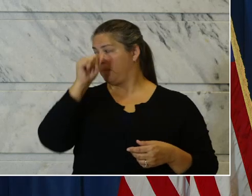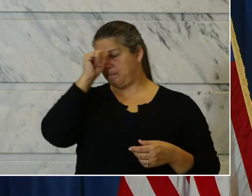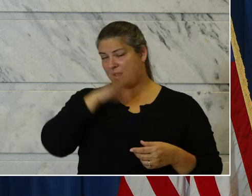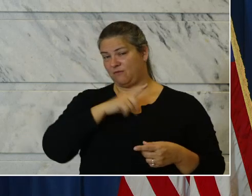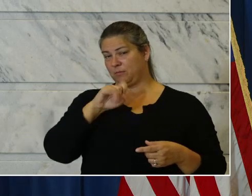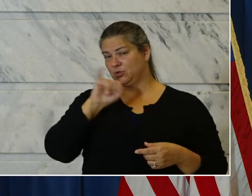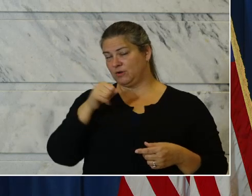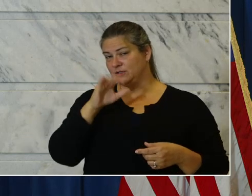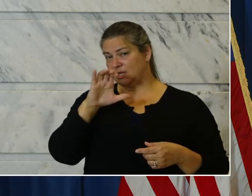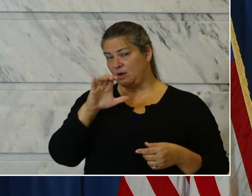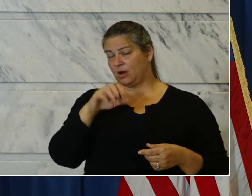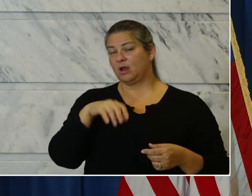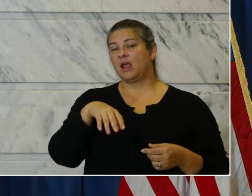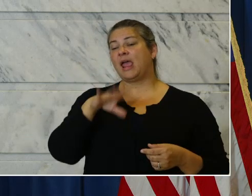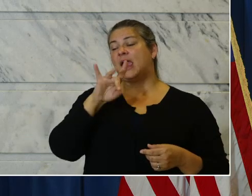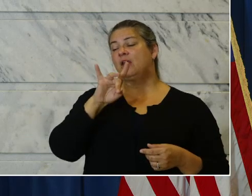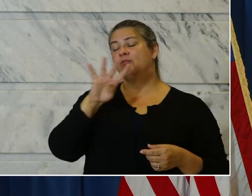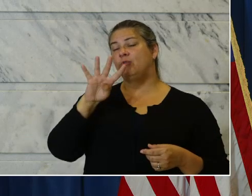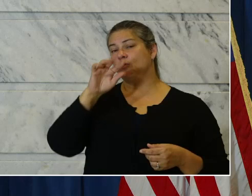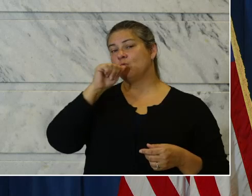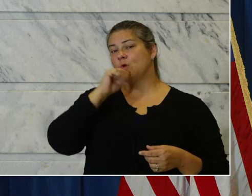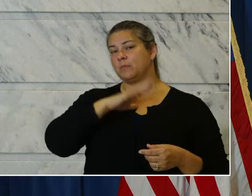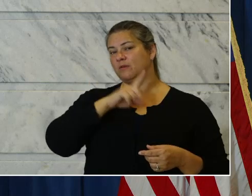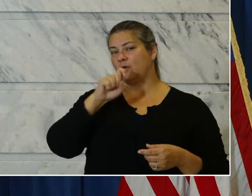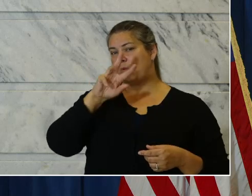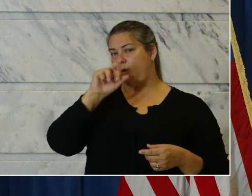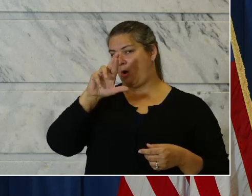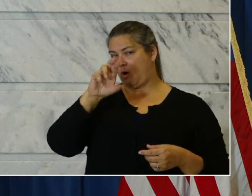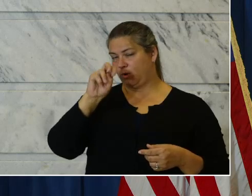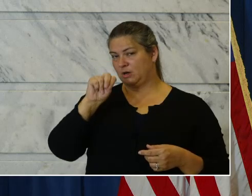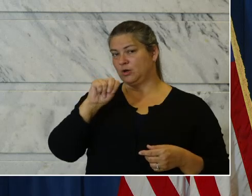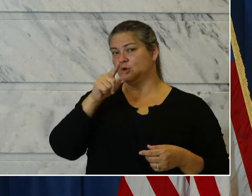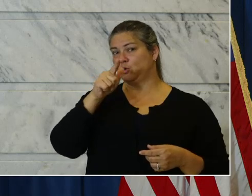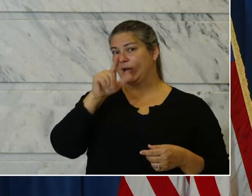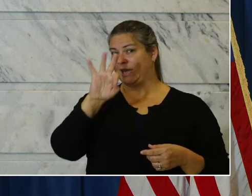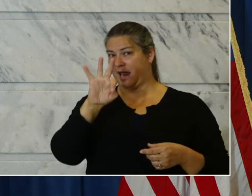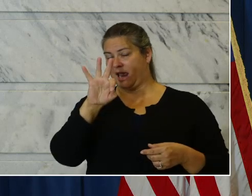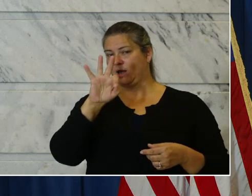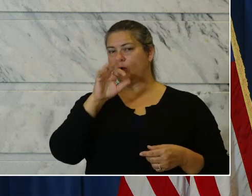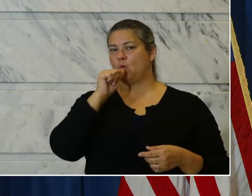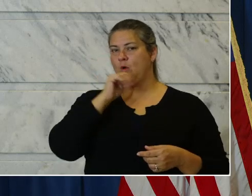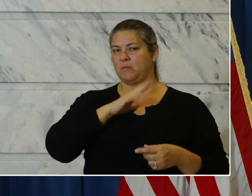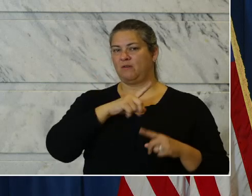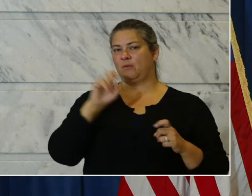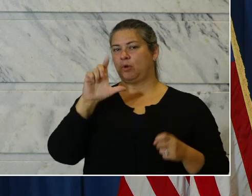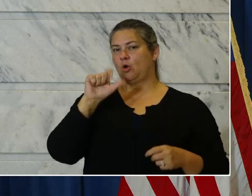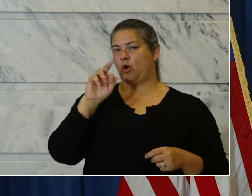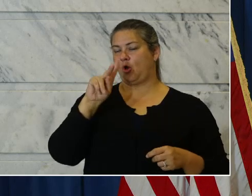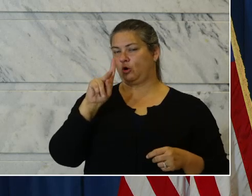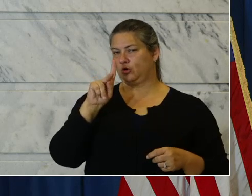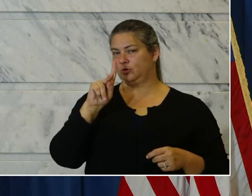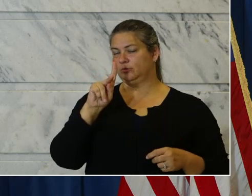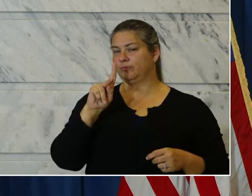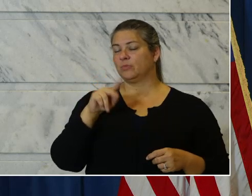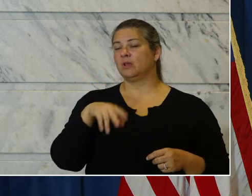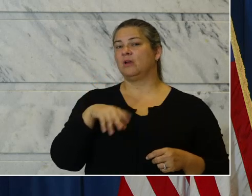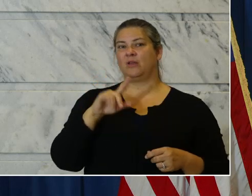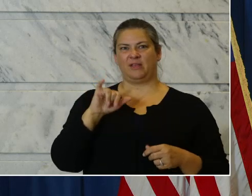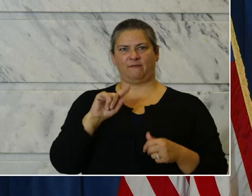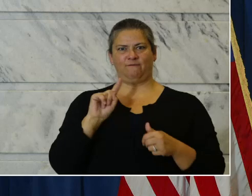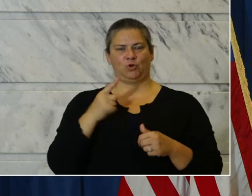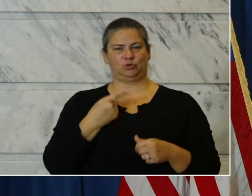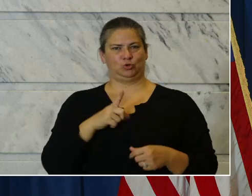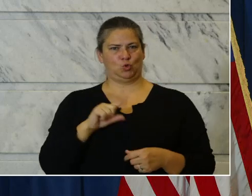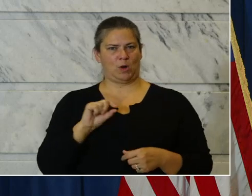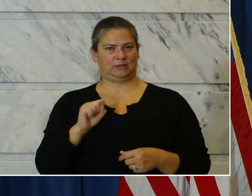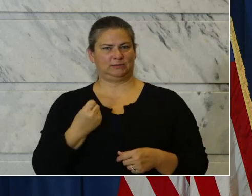from Jefferson, an 84-year-old woman from Warren, a 29-year-old woman from Clark. First individual in their